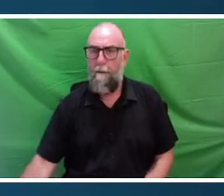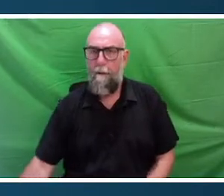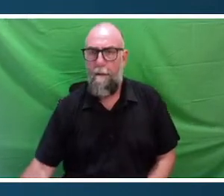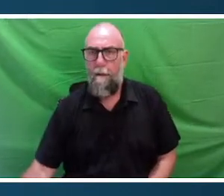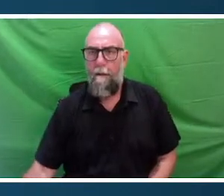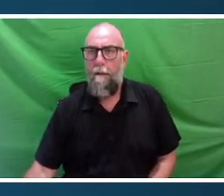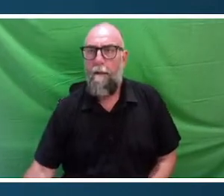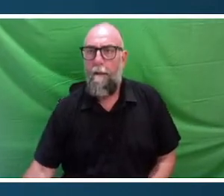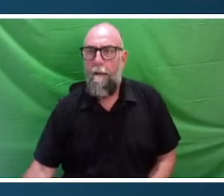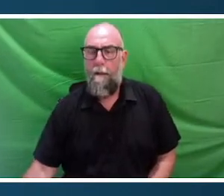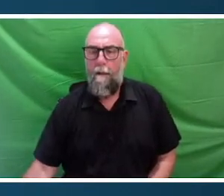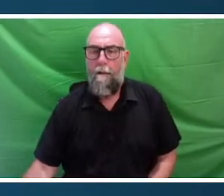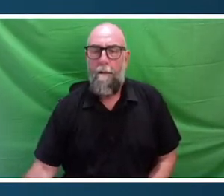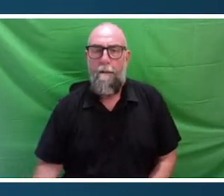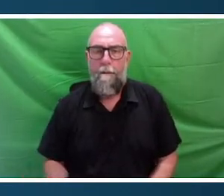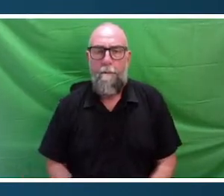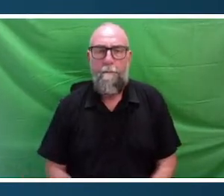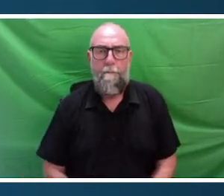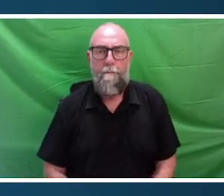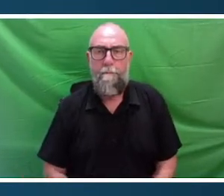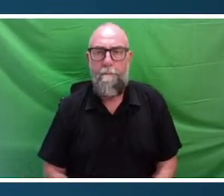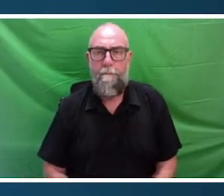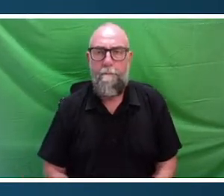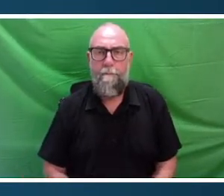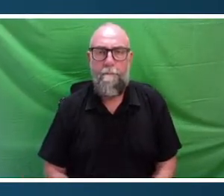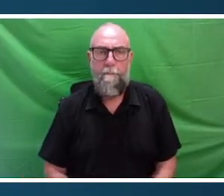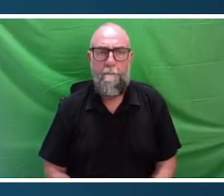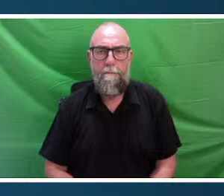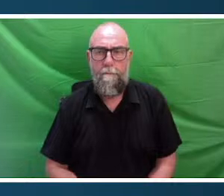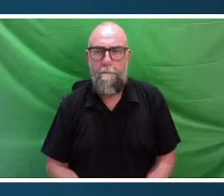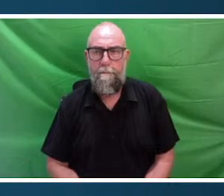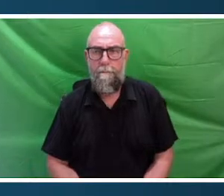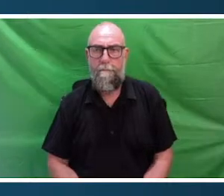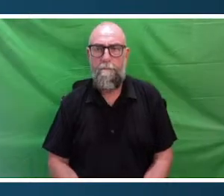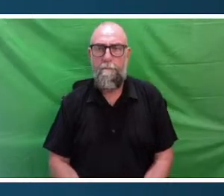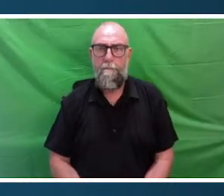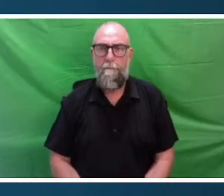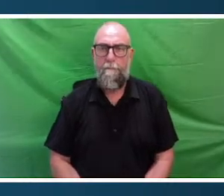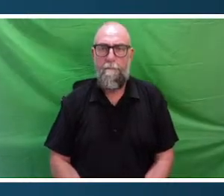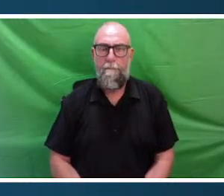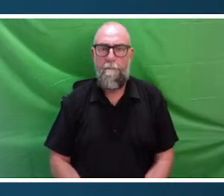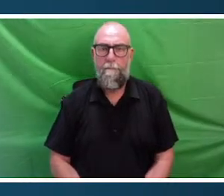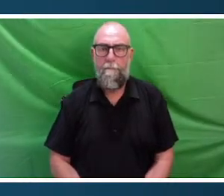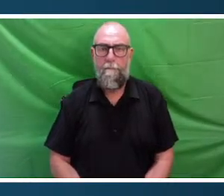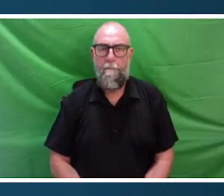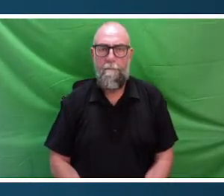There's a question in Western. Sorry, we have a question on the line. Fantastic.